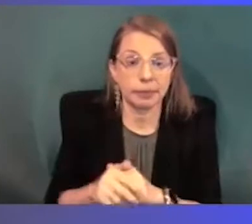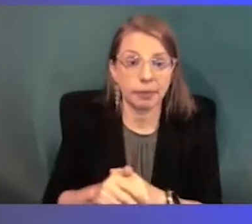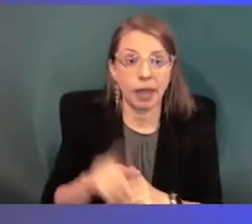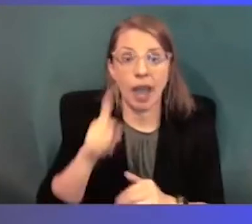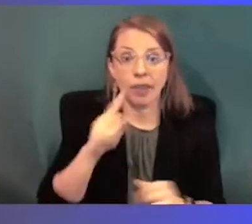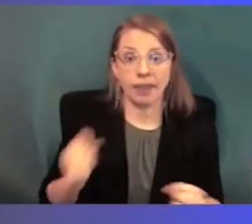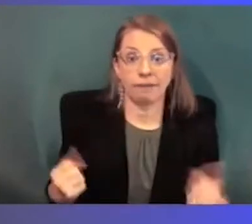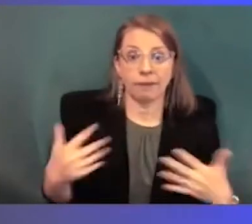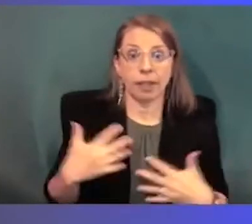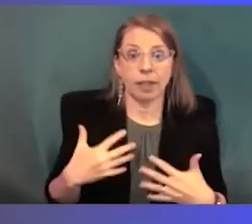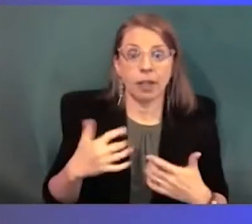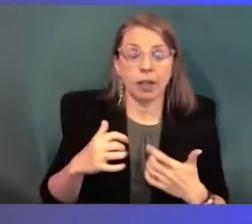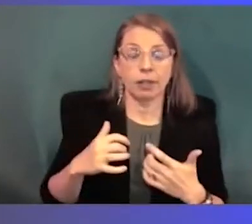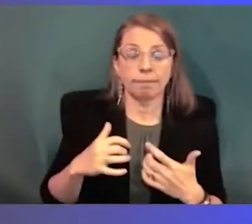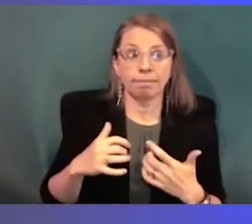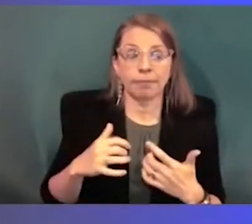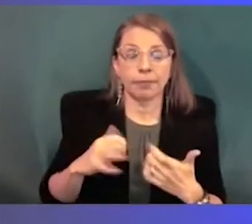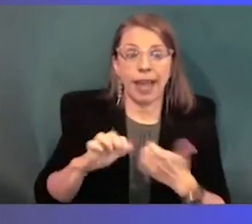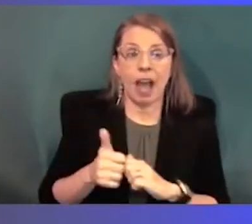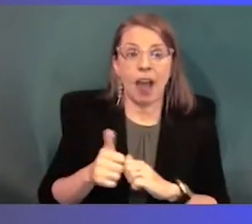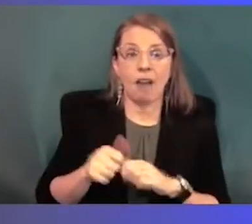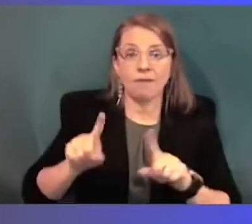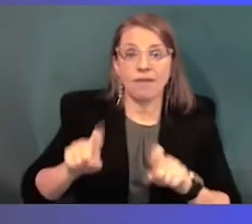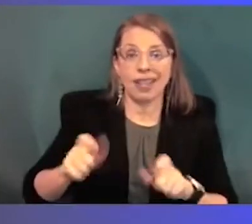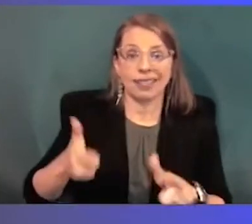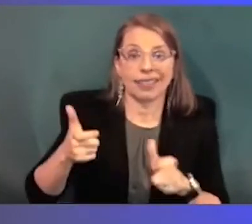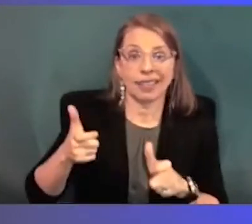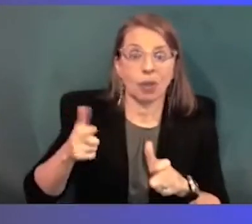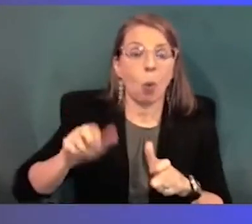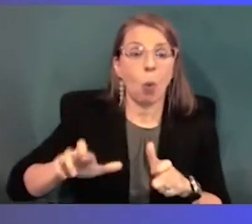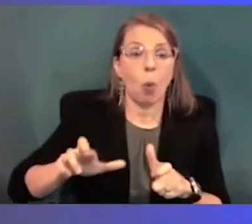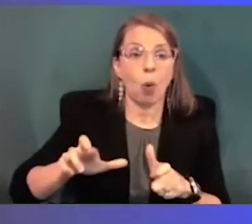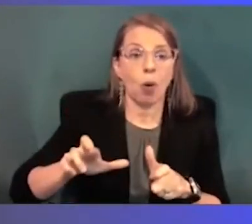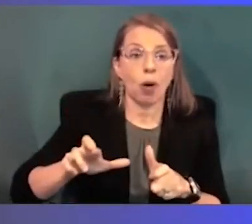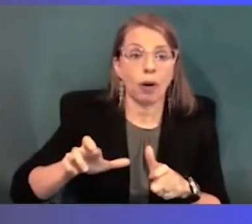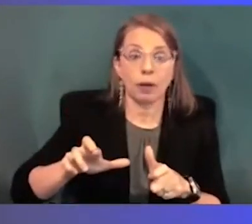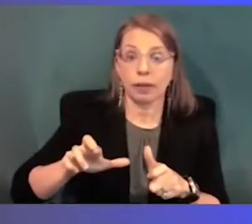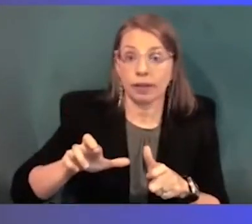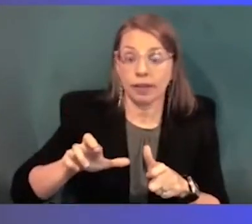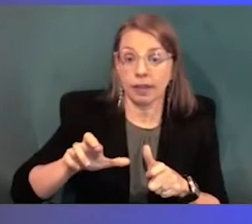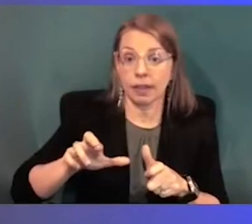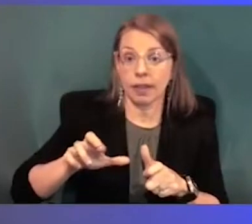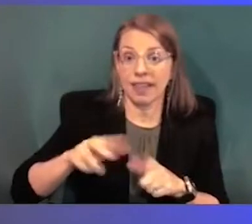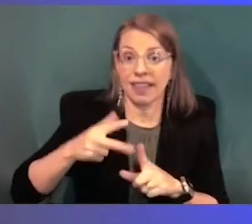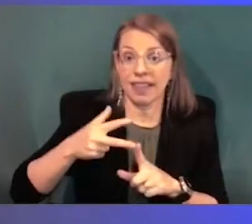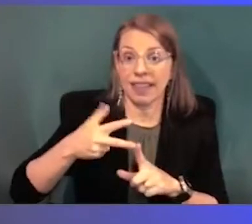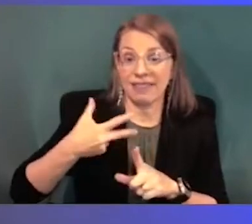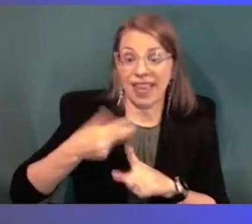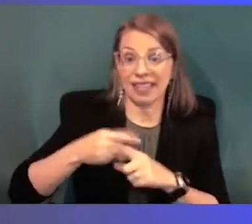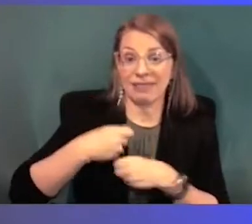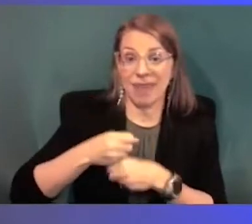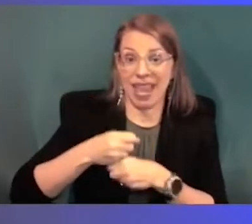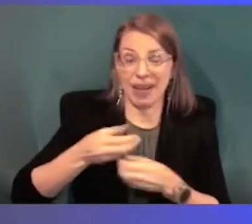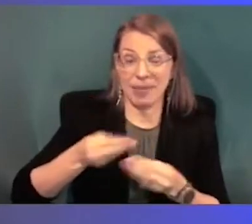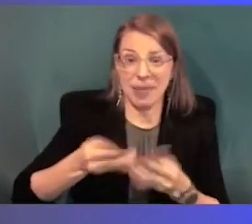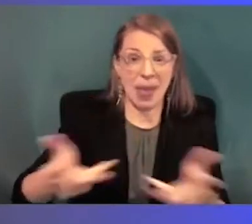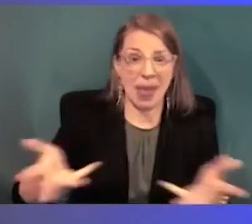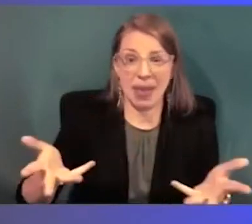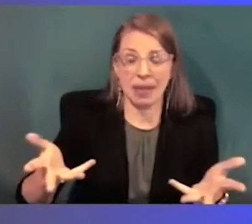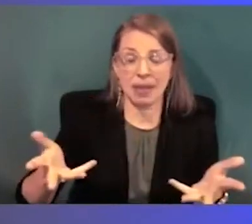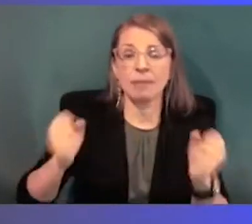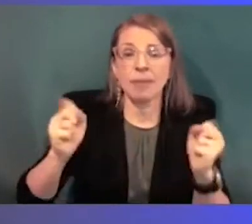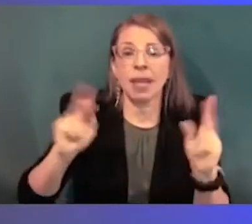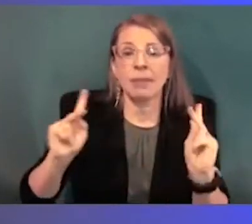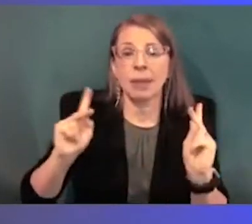quick the testing or how quick the vaccine came out. And a lot of people feel that it takes 5 to